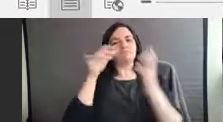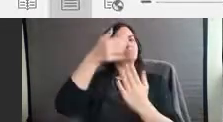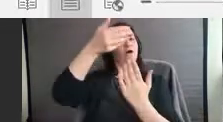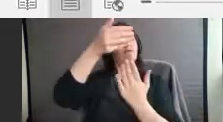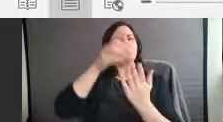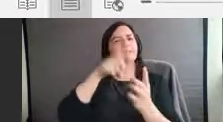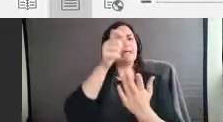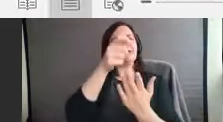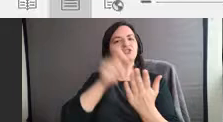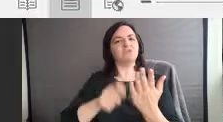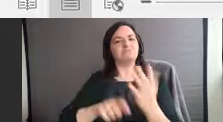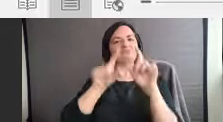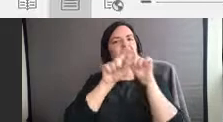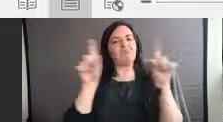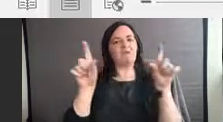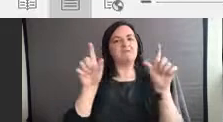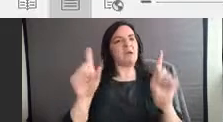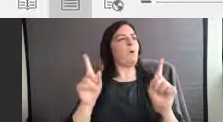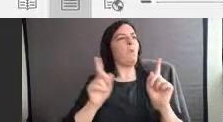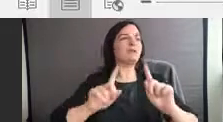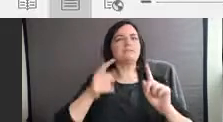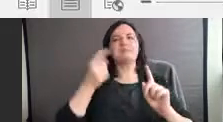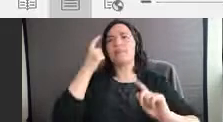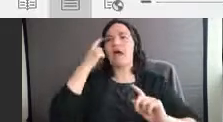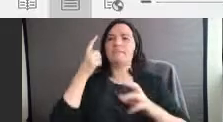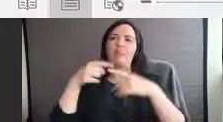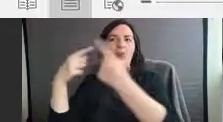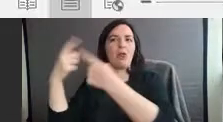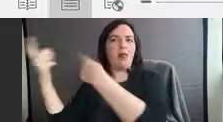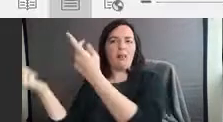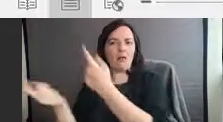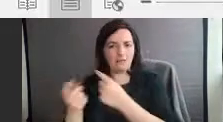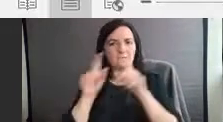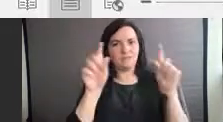there. Okay, that's that box filled.